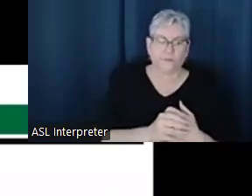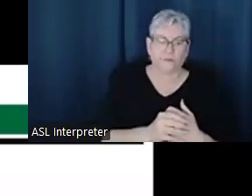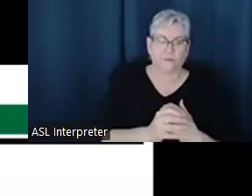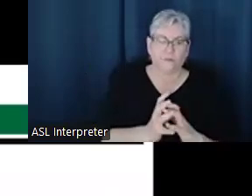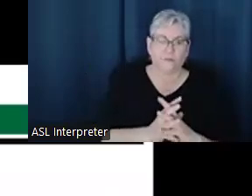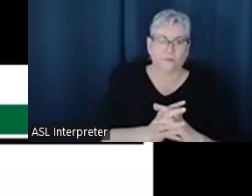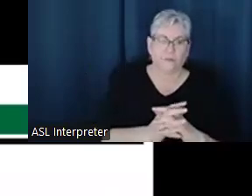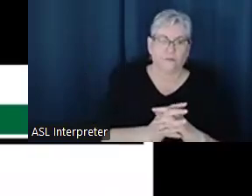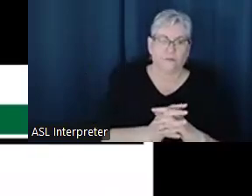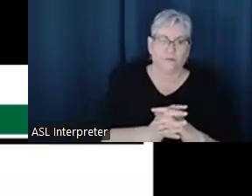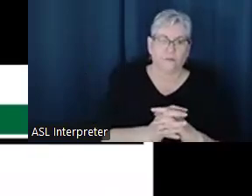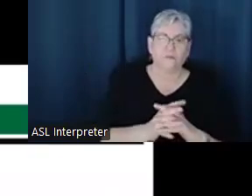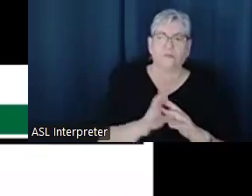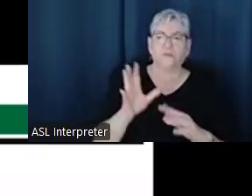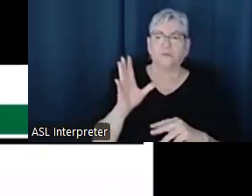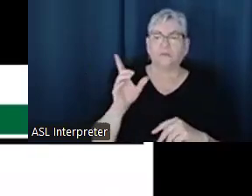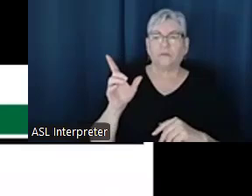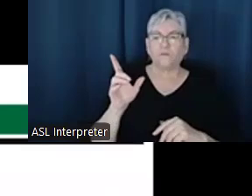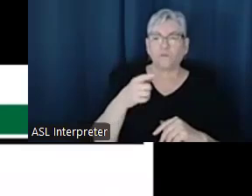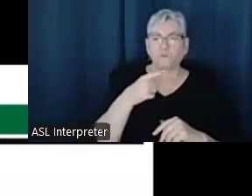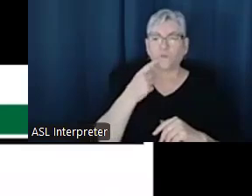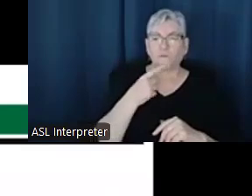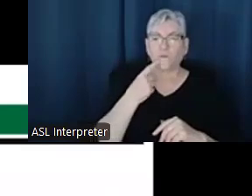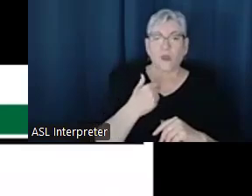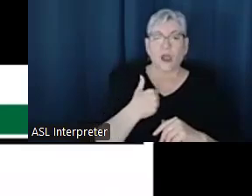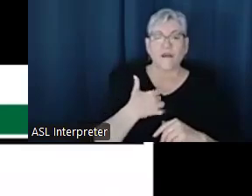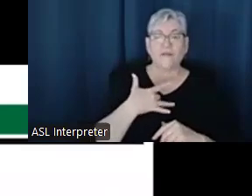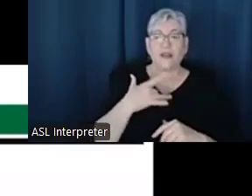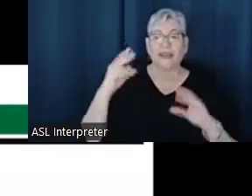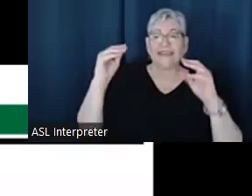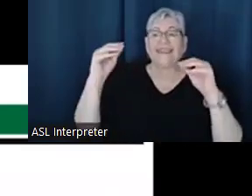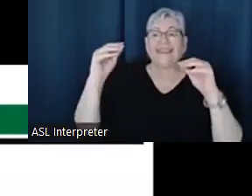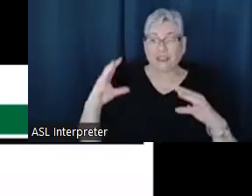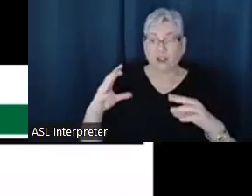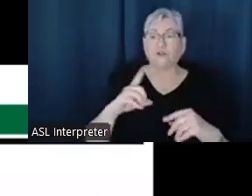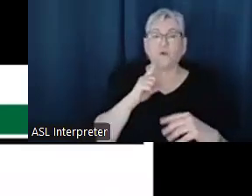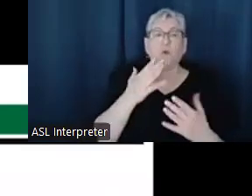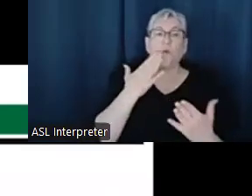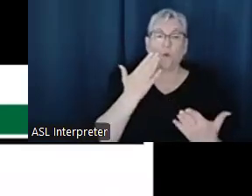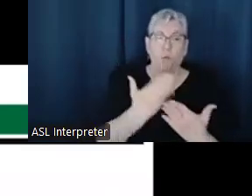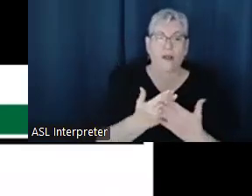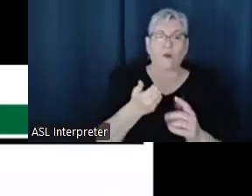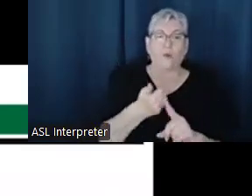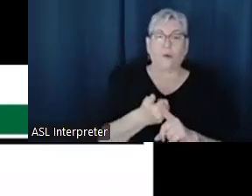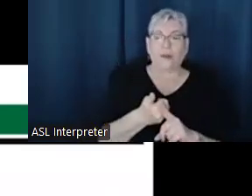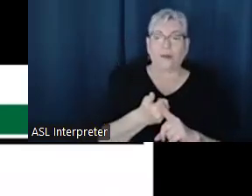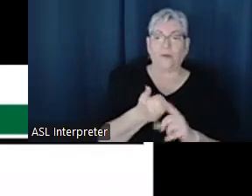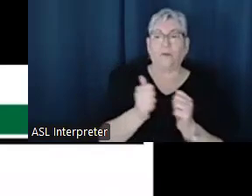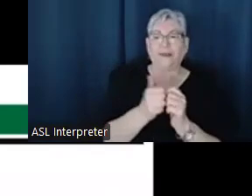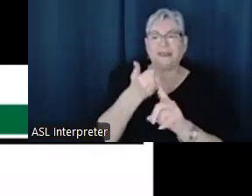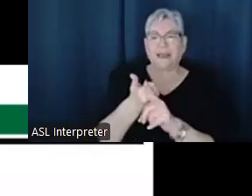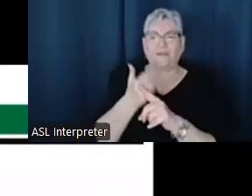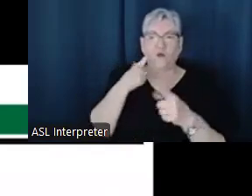All right, she says that I feel that our teachers do really well with self-regulation.